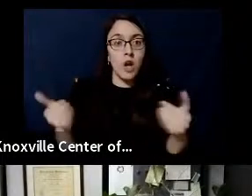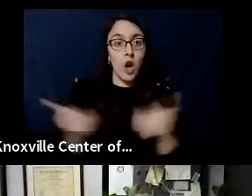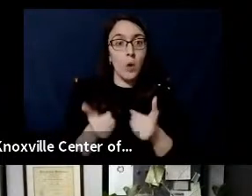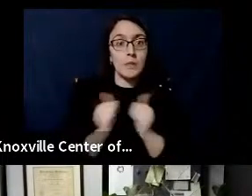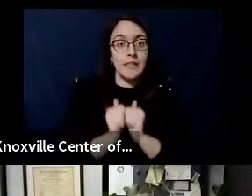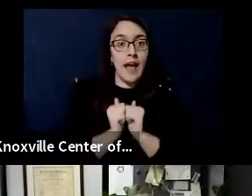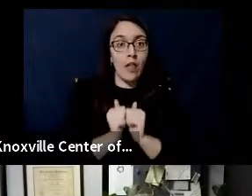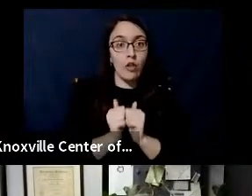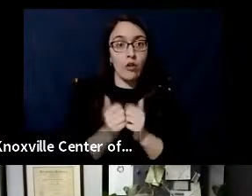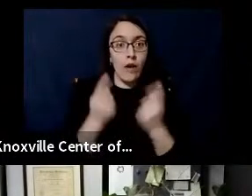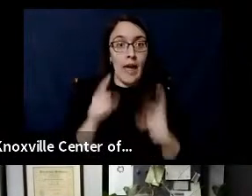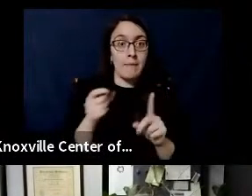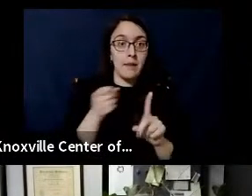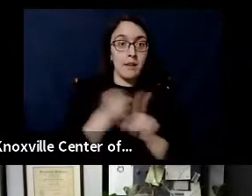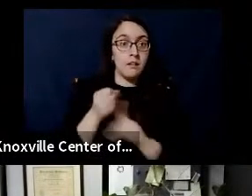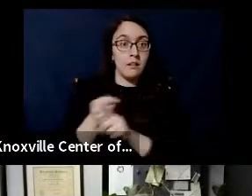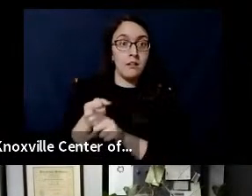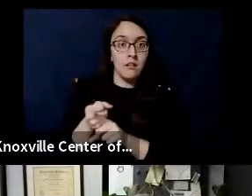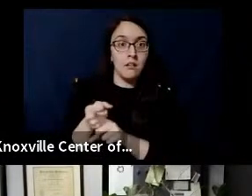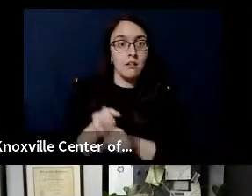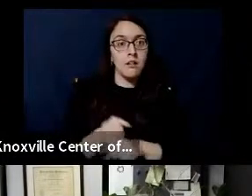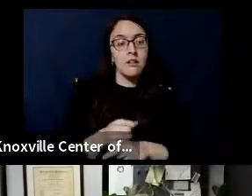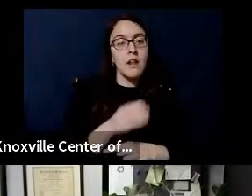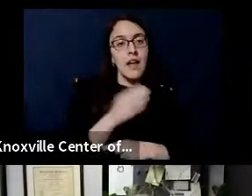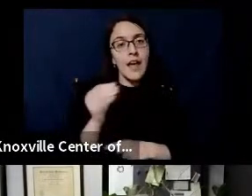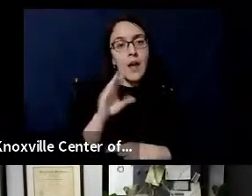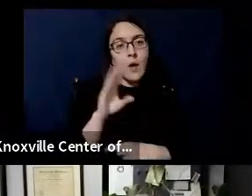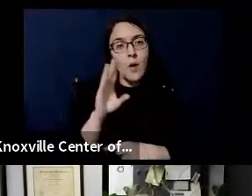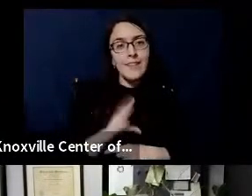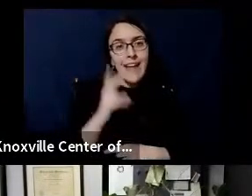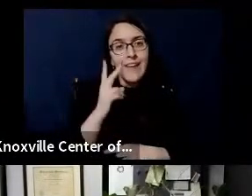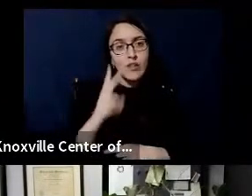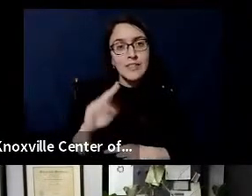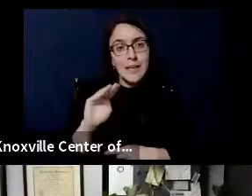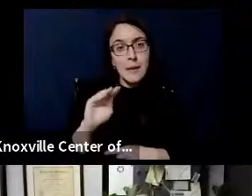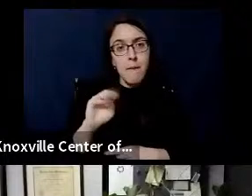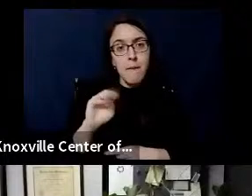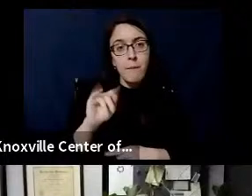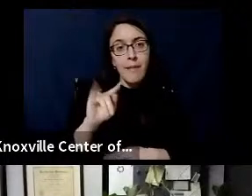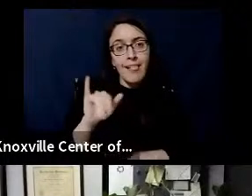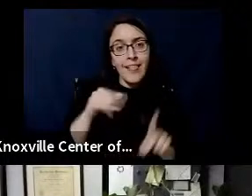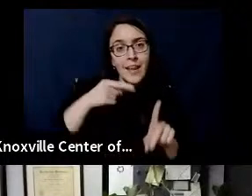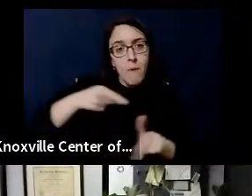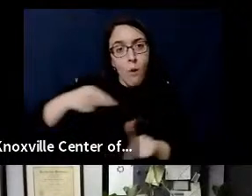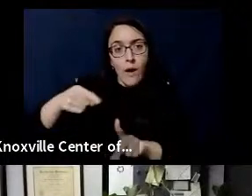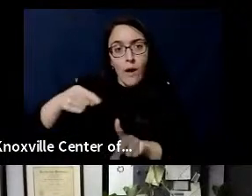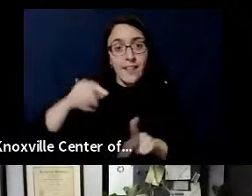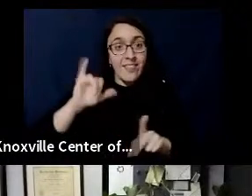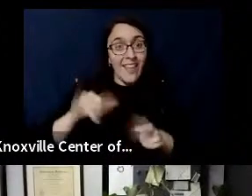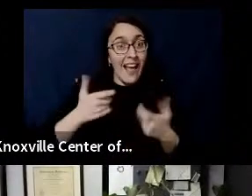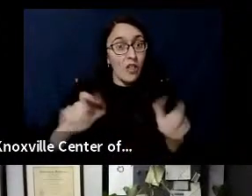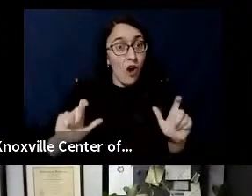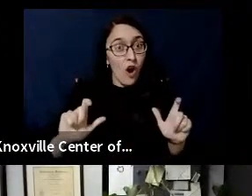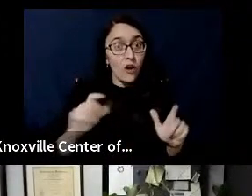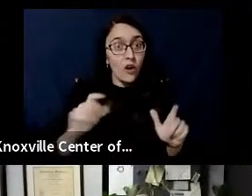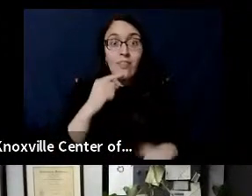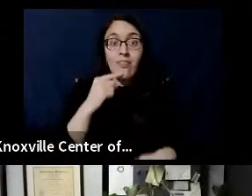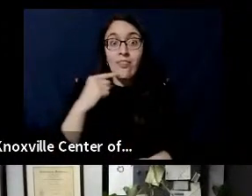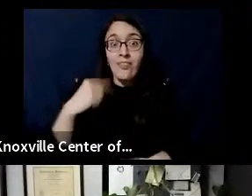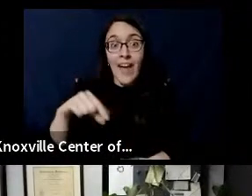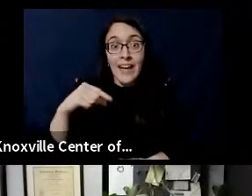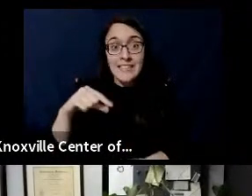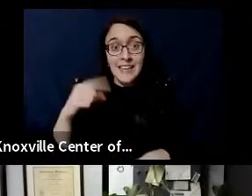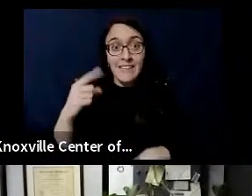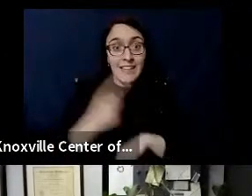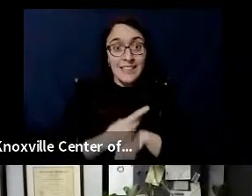And then at 3, we've never seen mobility signatures this large. The Thanksgiving Day was the largest